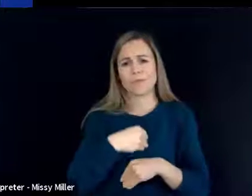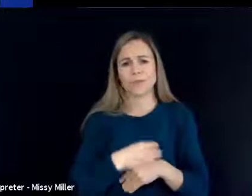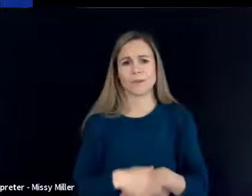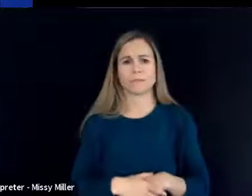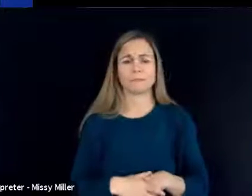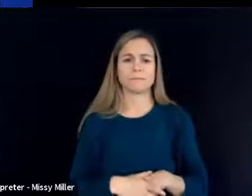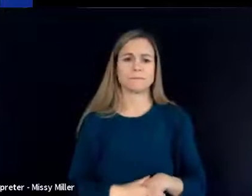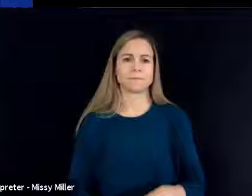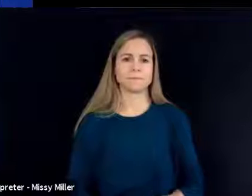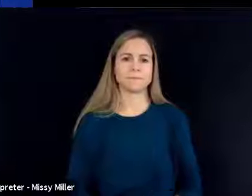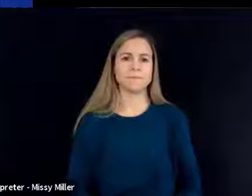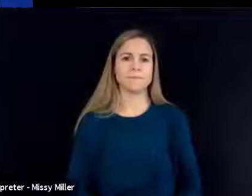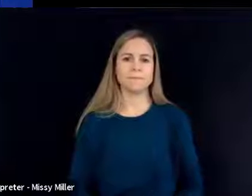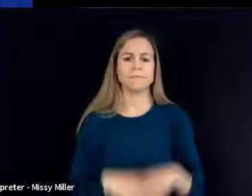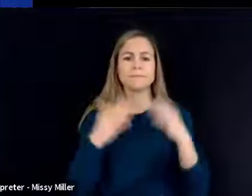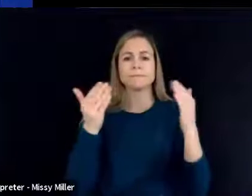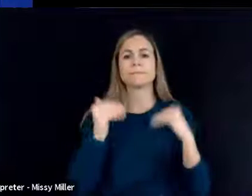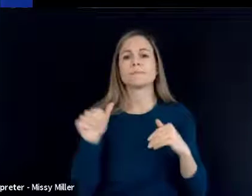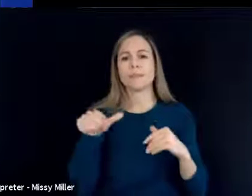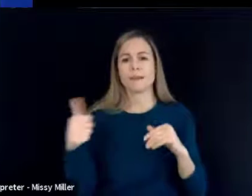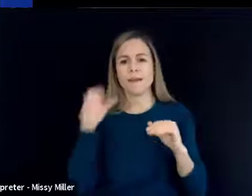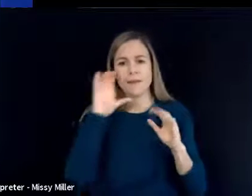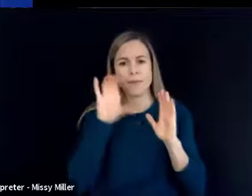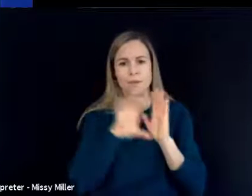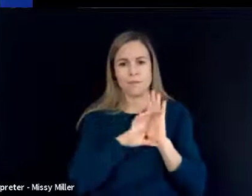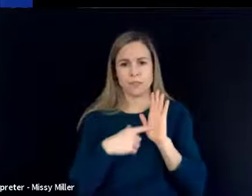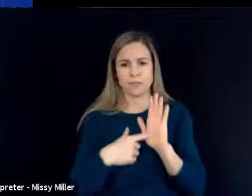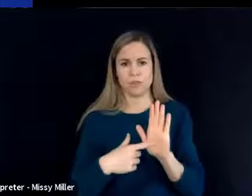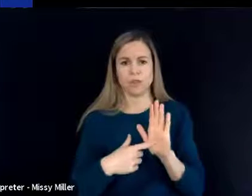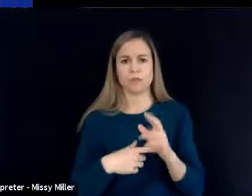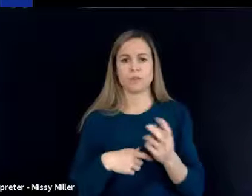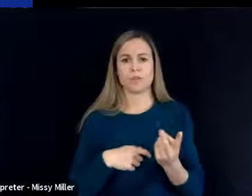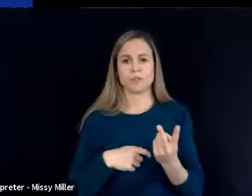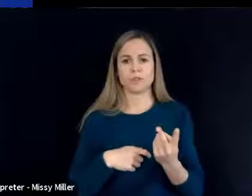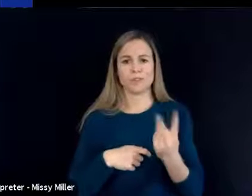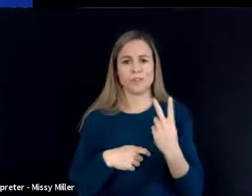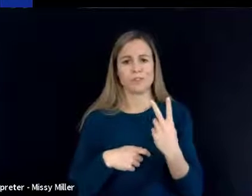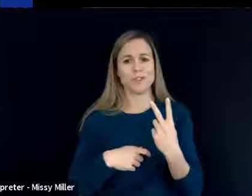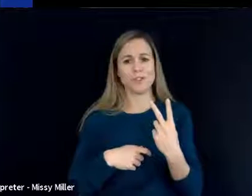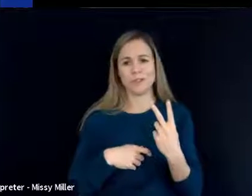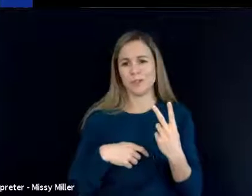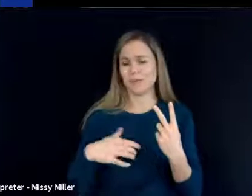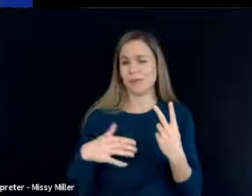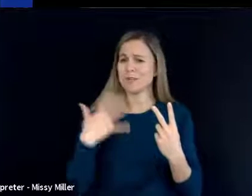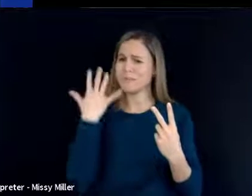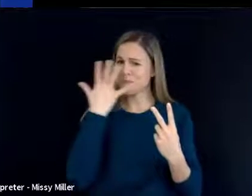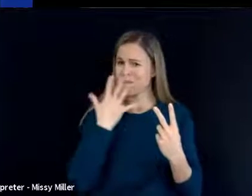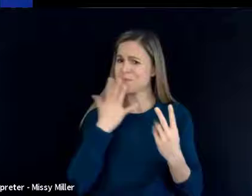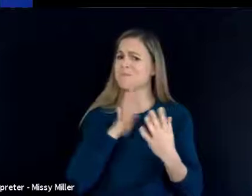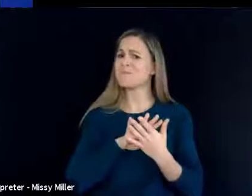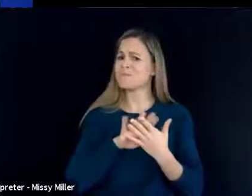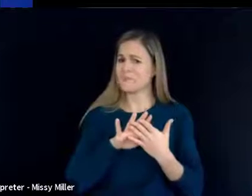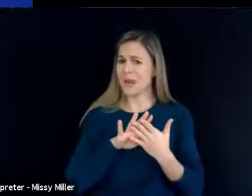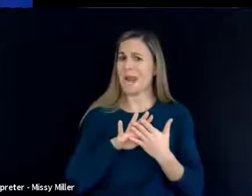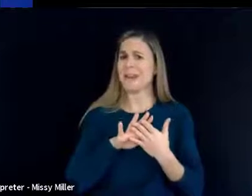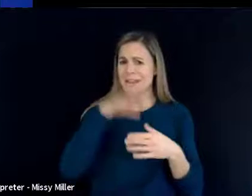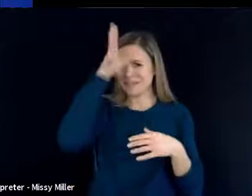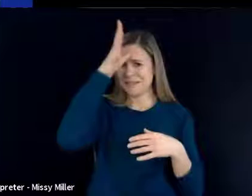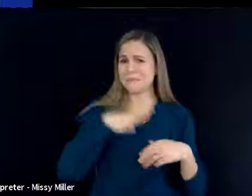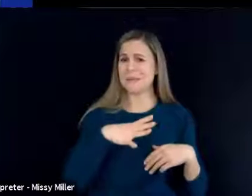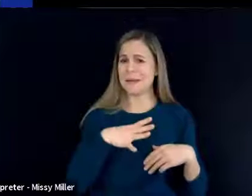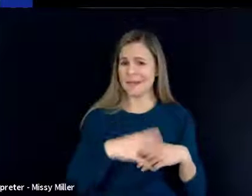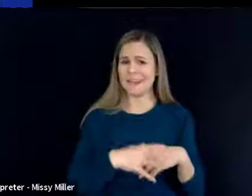And this is another picture just of two very handsome dudes at one of the